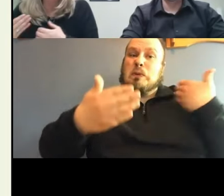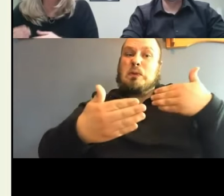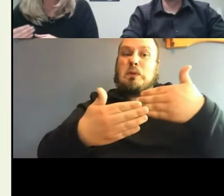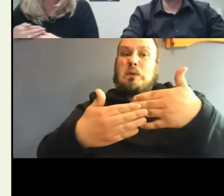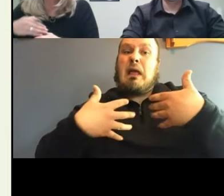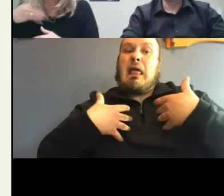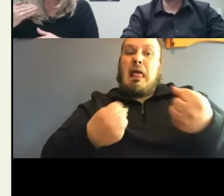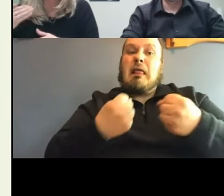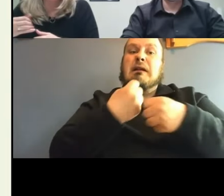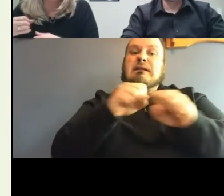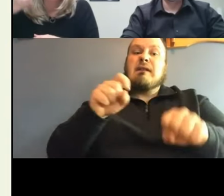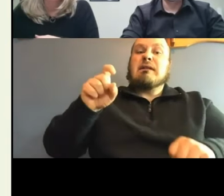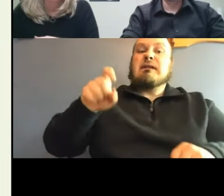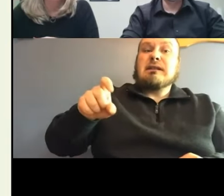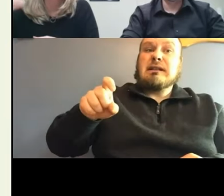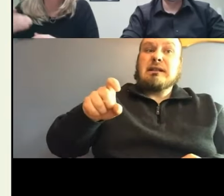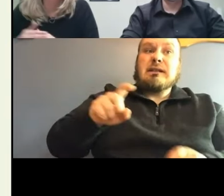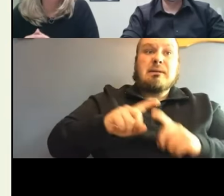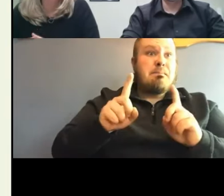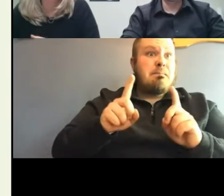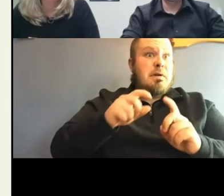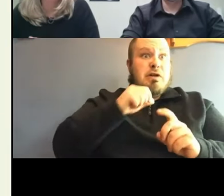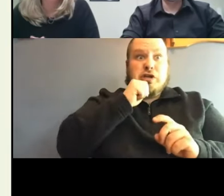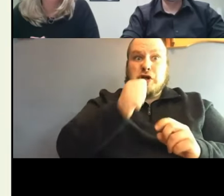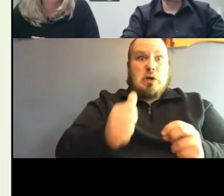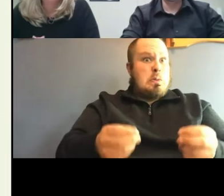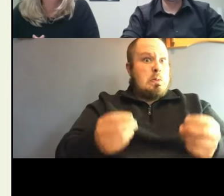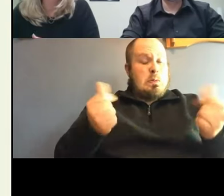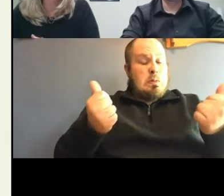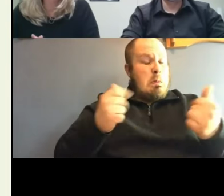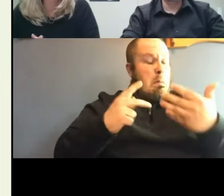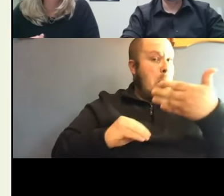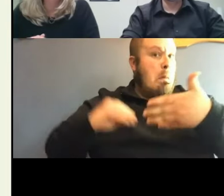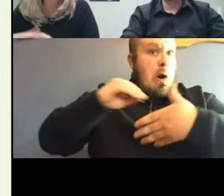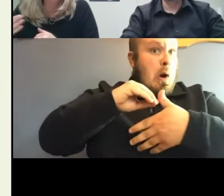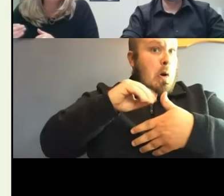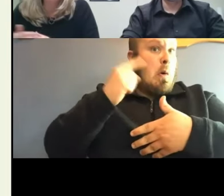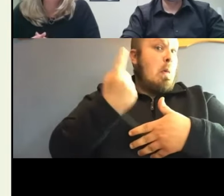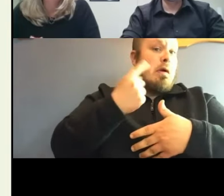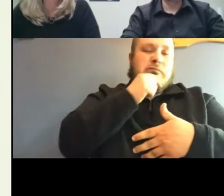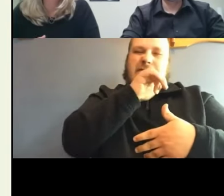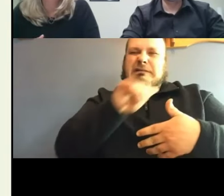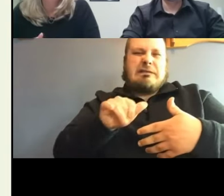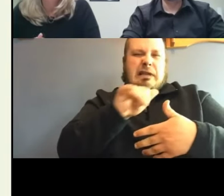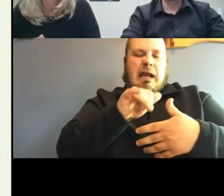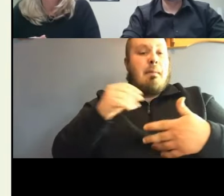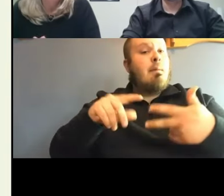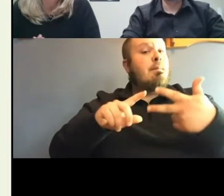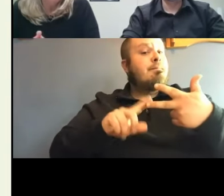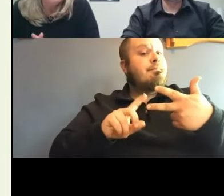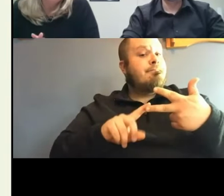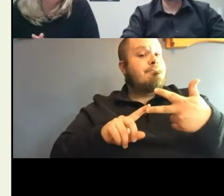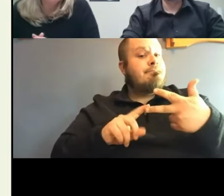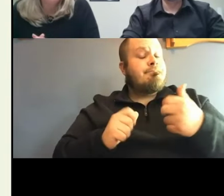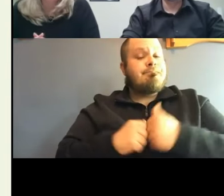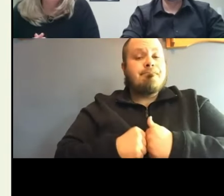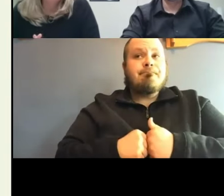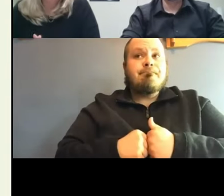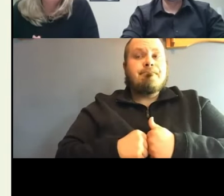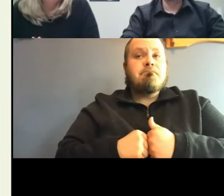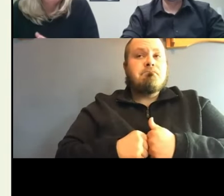but it's not to the urgency of priority 1. And priority 3 is they're fine